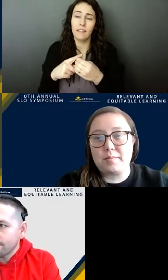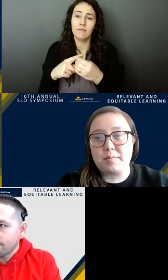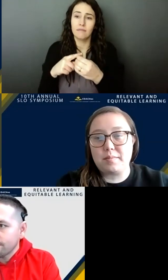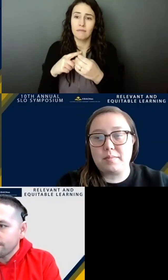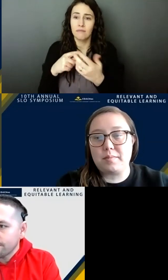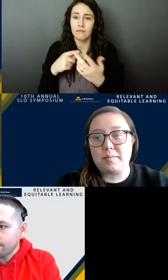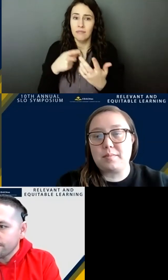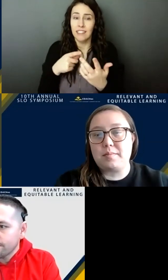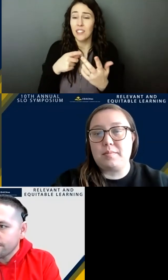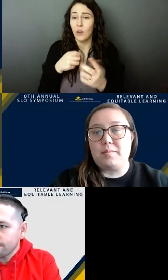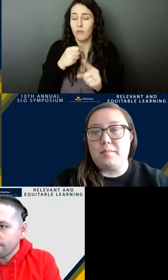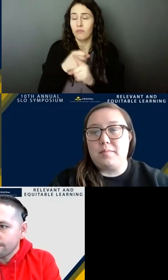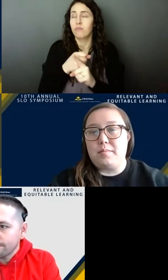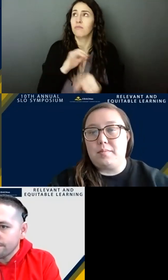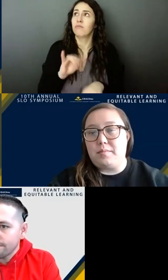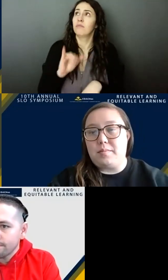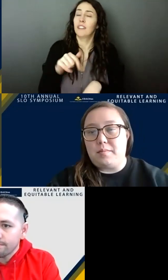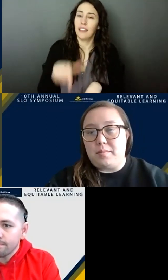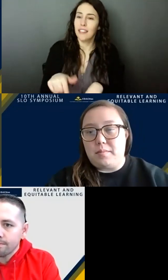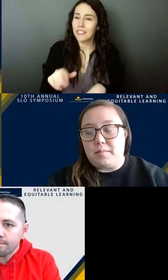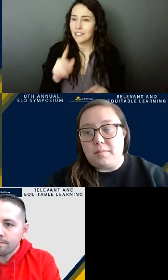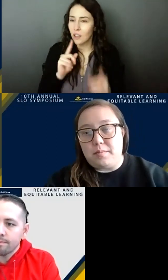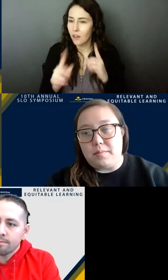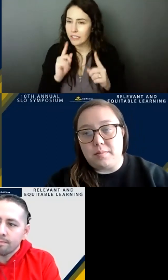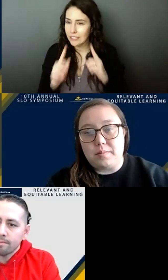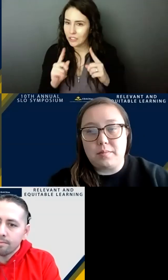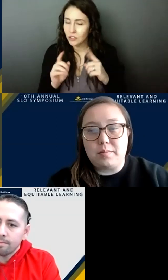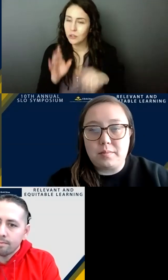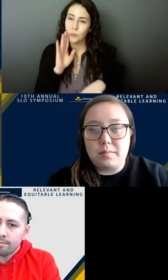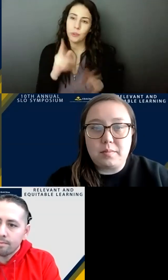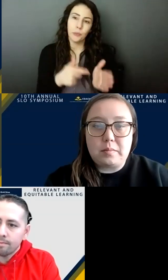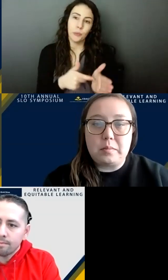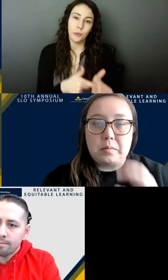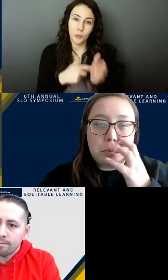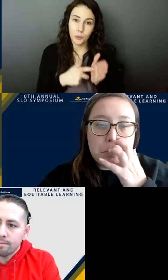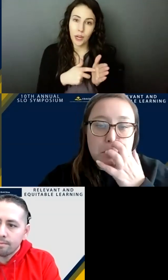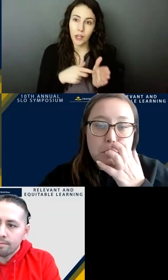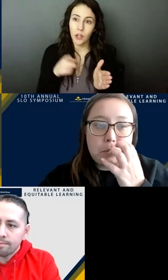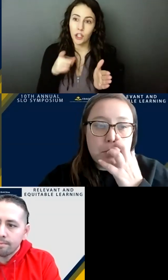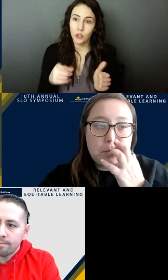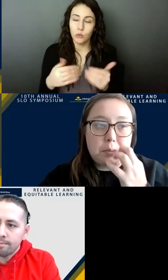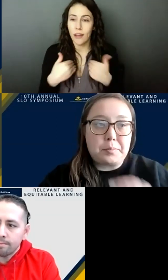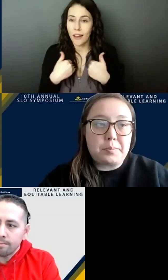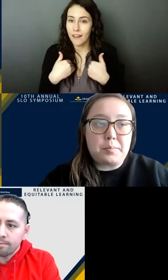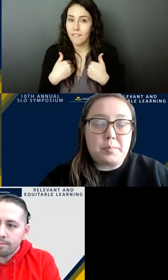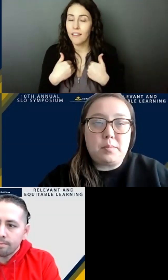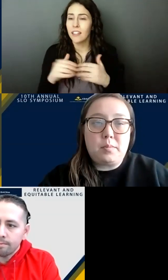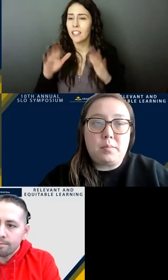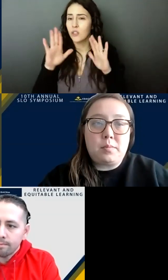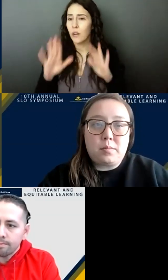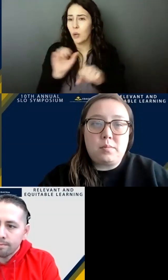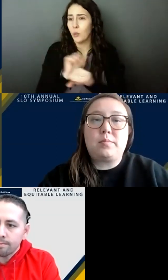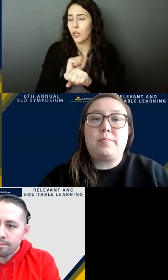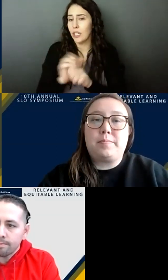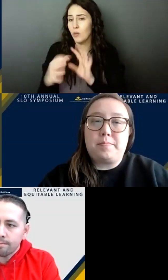this conversation, I think, is going to require that you have a great working relationship with your institutional research